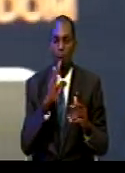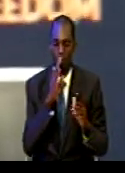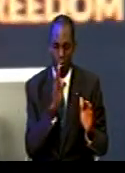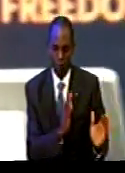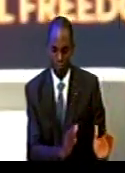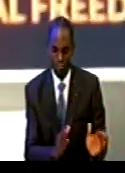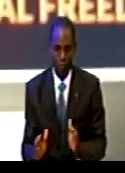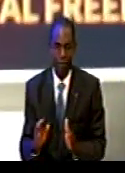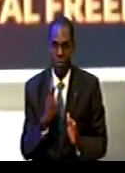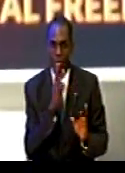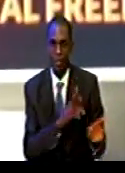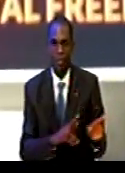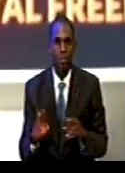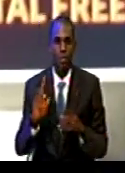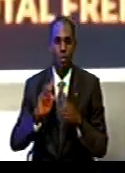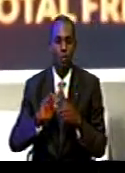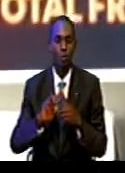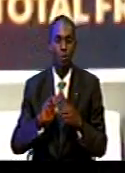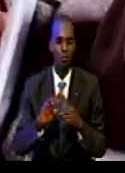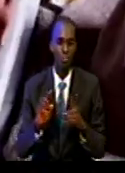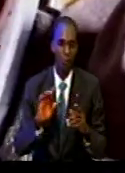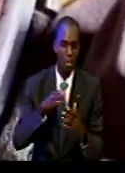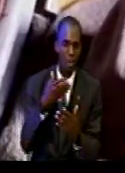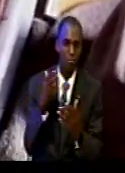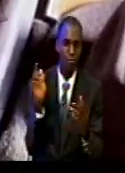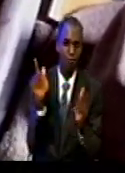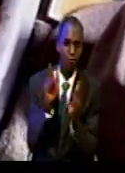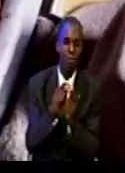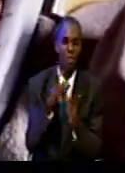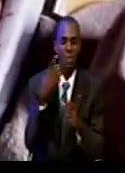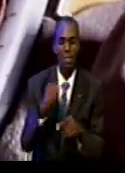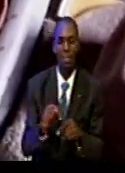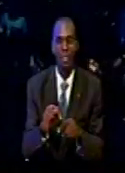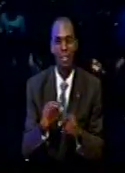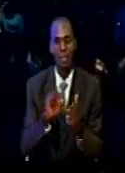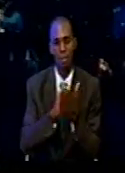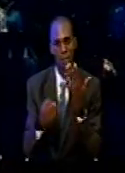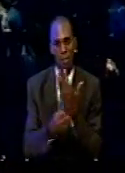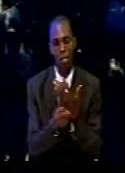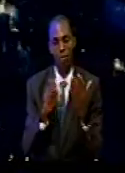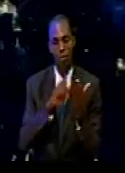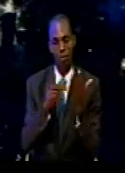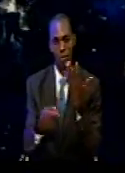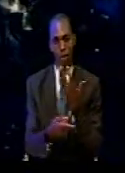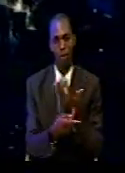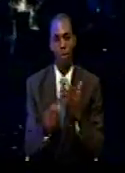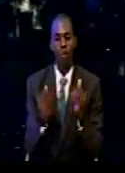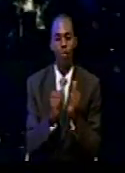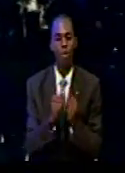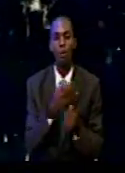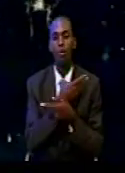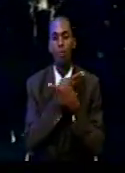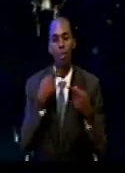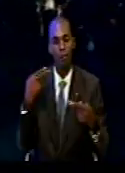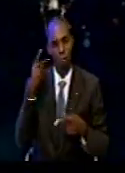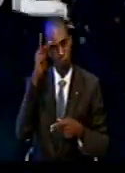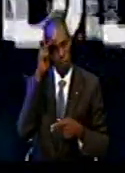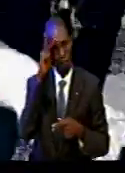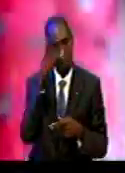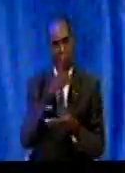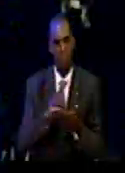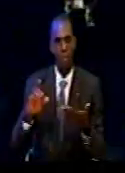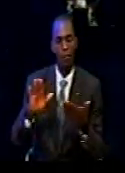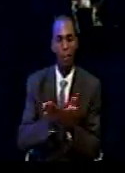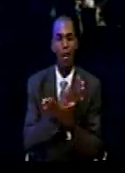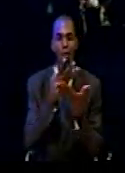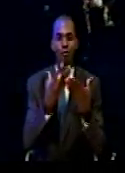something extraordinary. Get ready to experience the September edition of the ongoing global crusade with